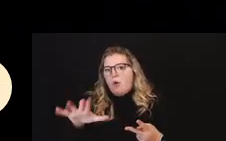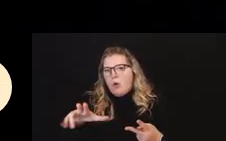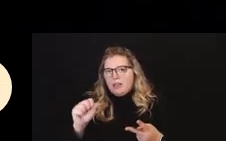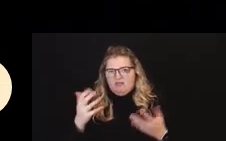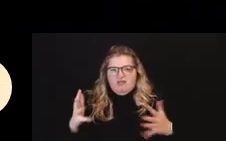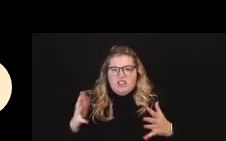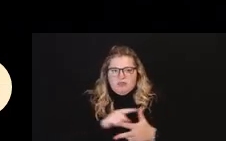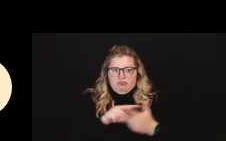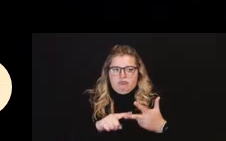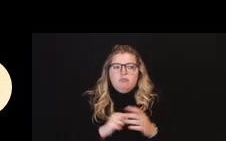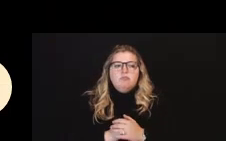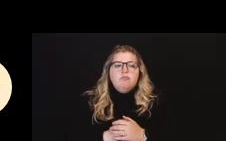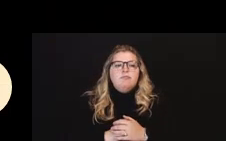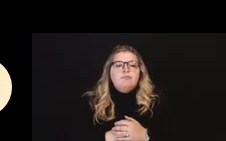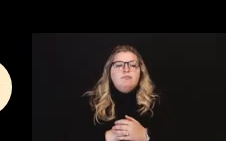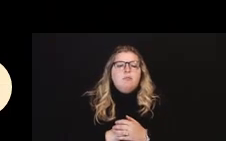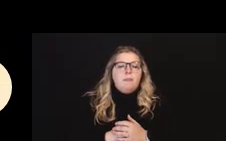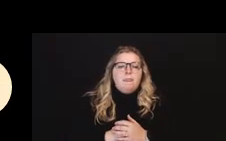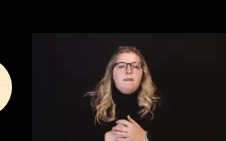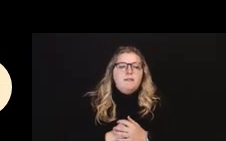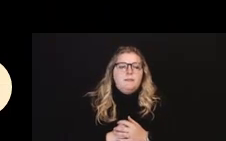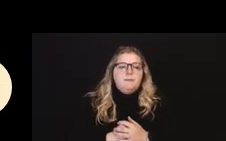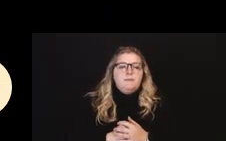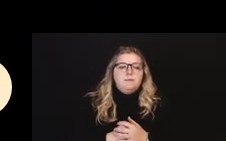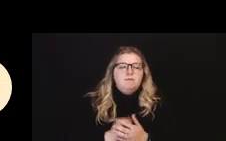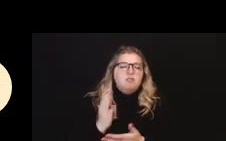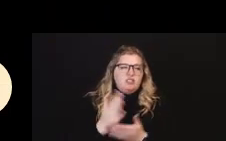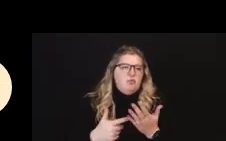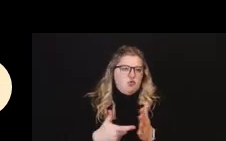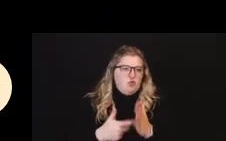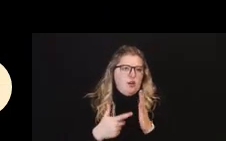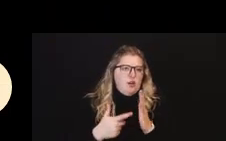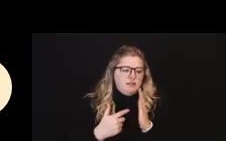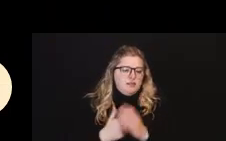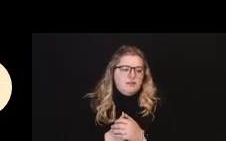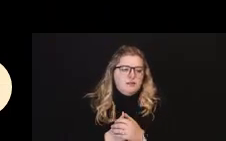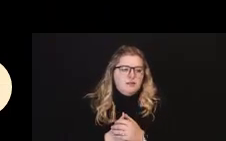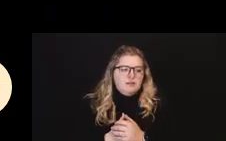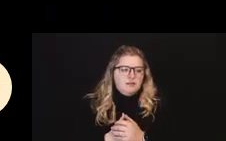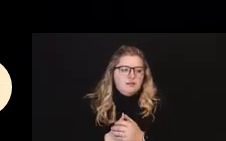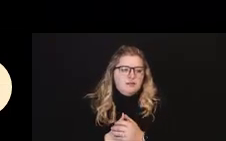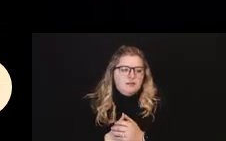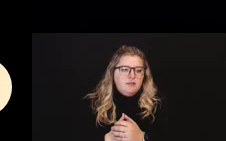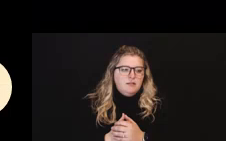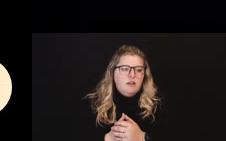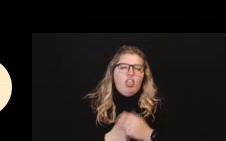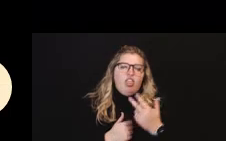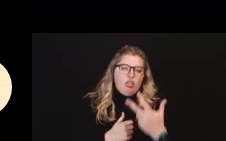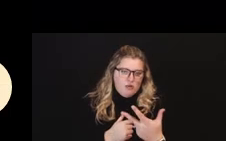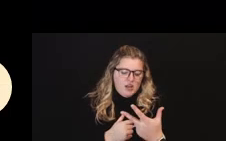For that content, it has some requirements for things that appear on hover and focus. There are three things, and all three must be